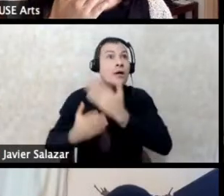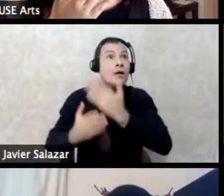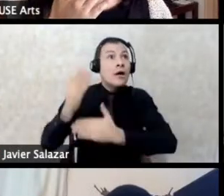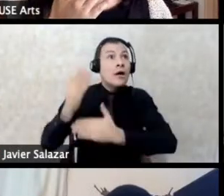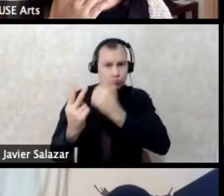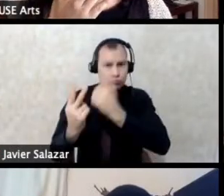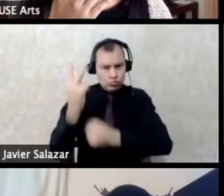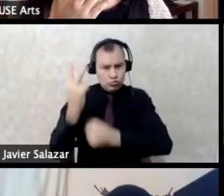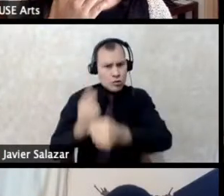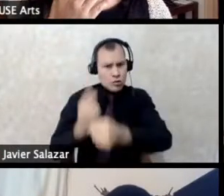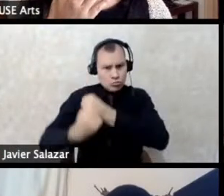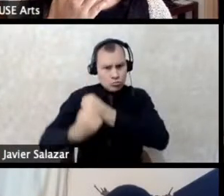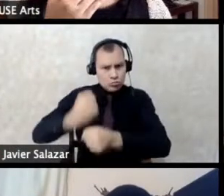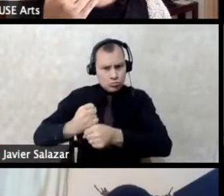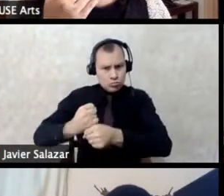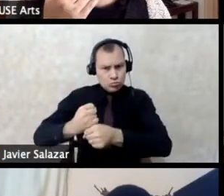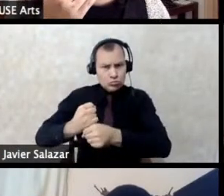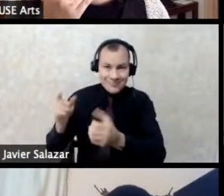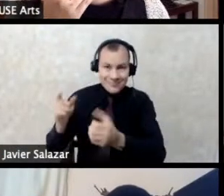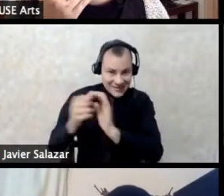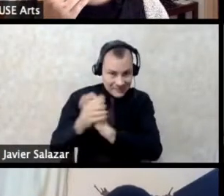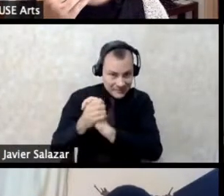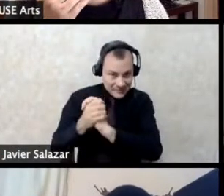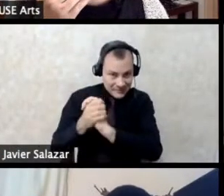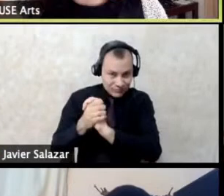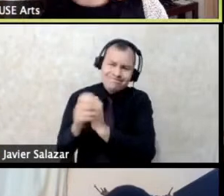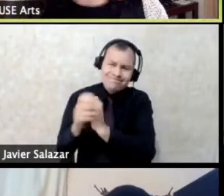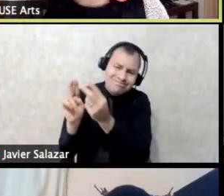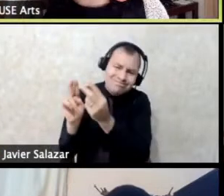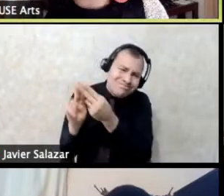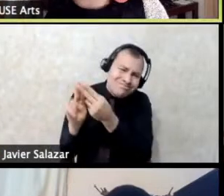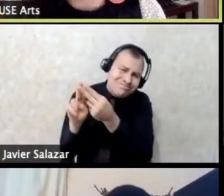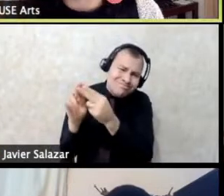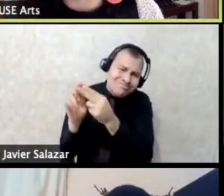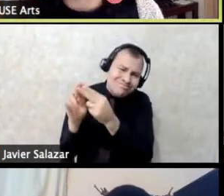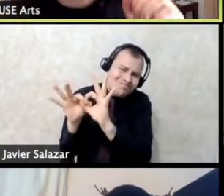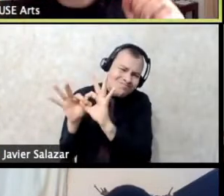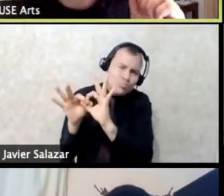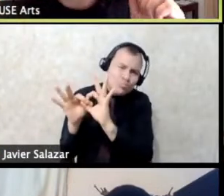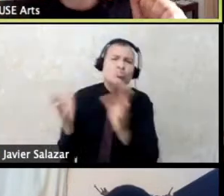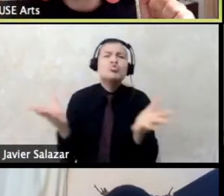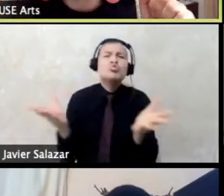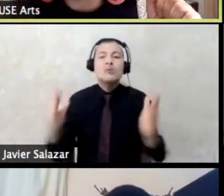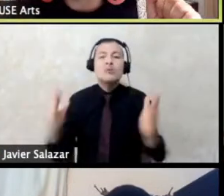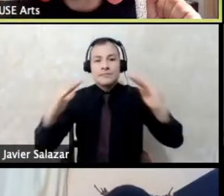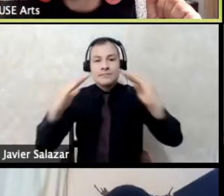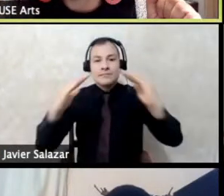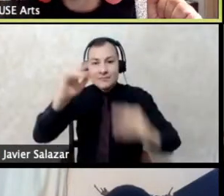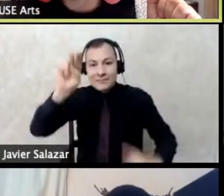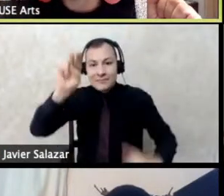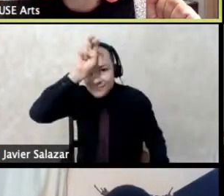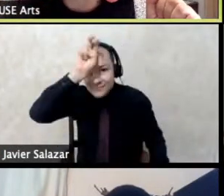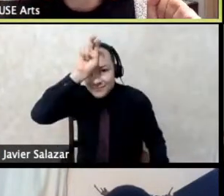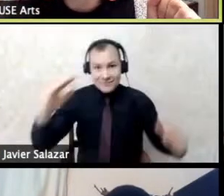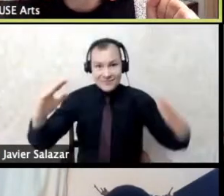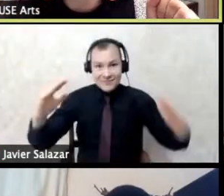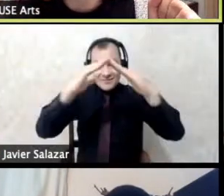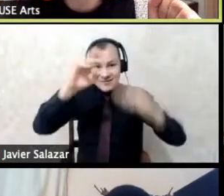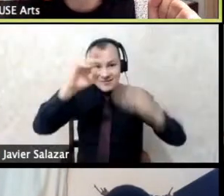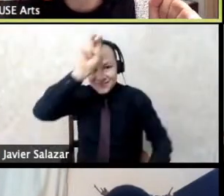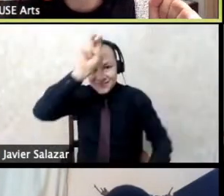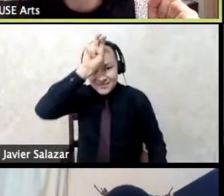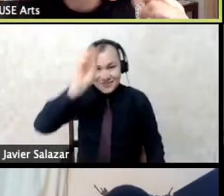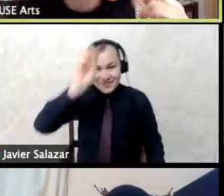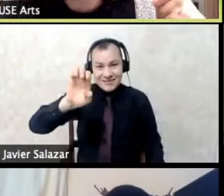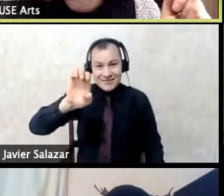Egipto. As we go along with our wonderful speakers, we want to introduce to you a friend that we